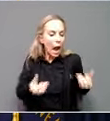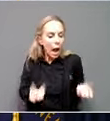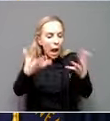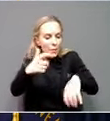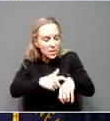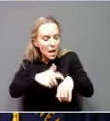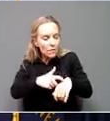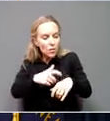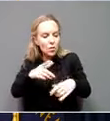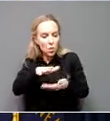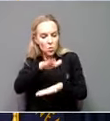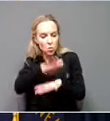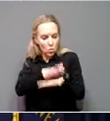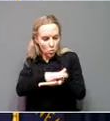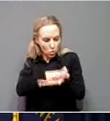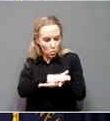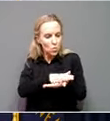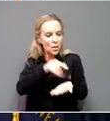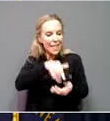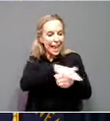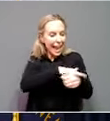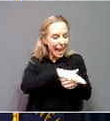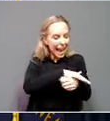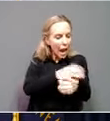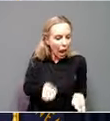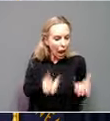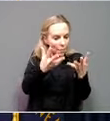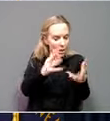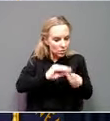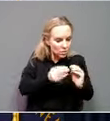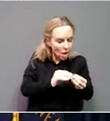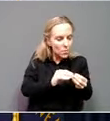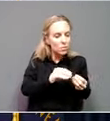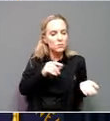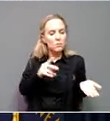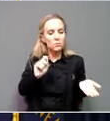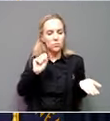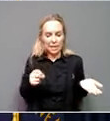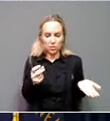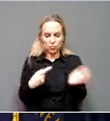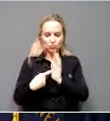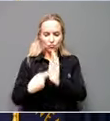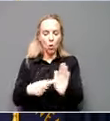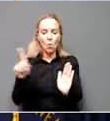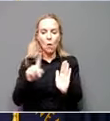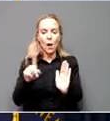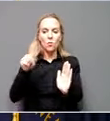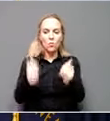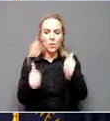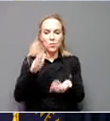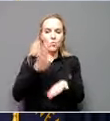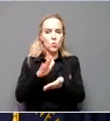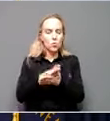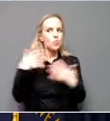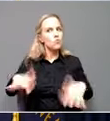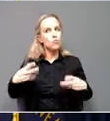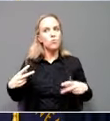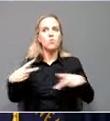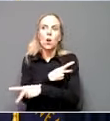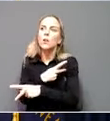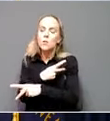could see the points where analytically we could show we're suffering the most. We look forward to doing something similar